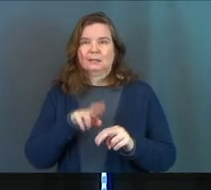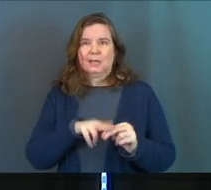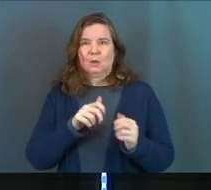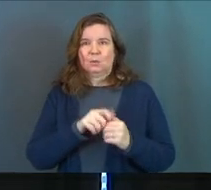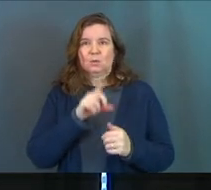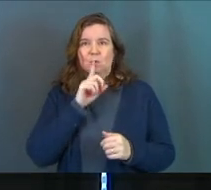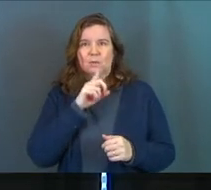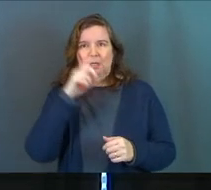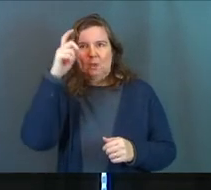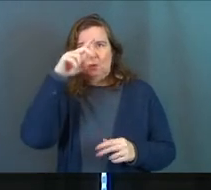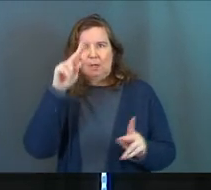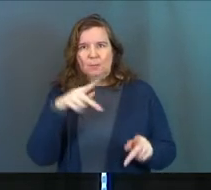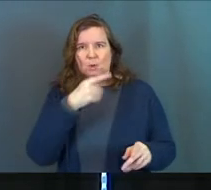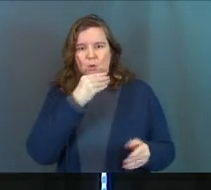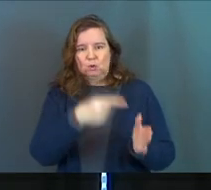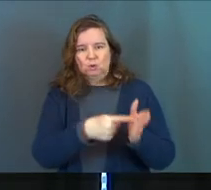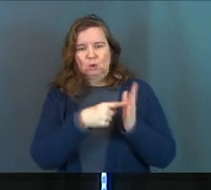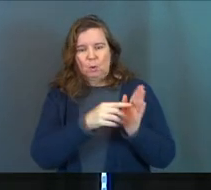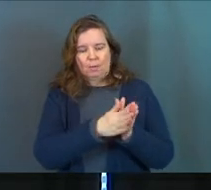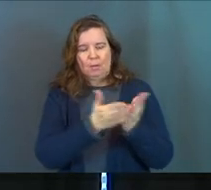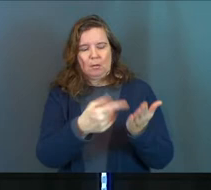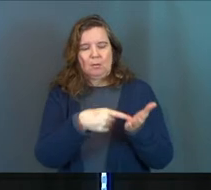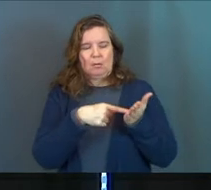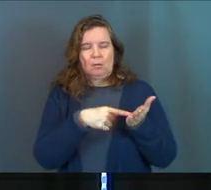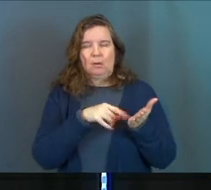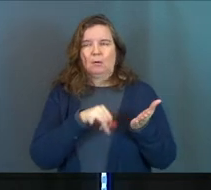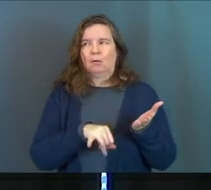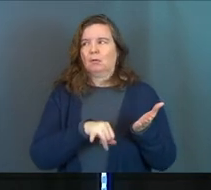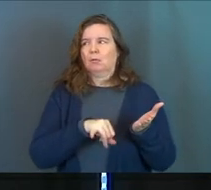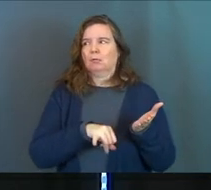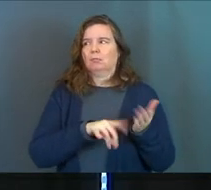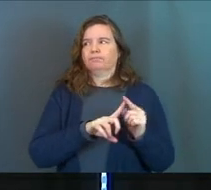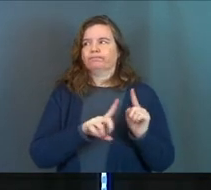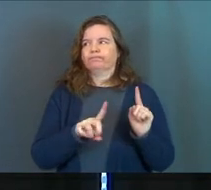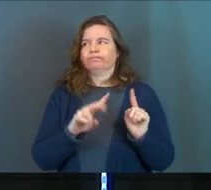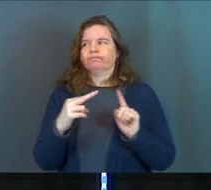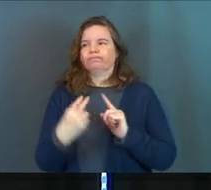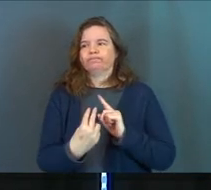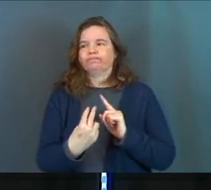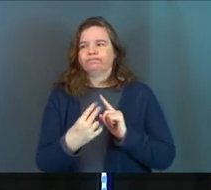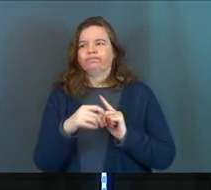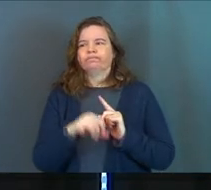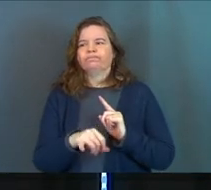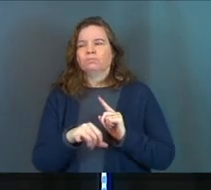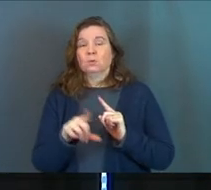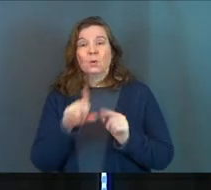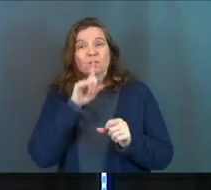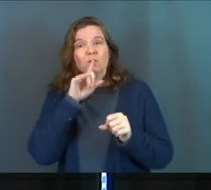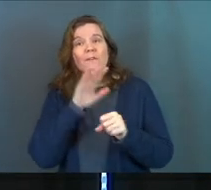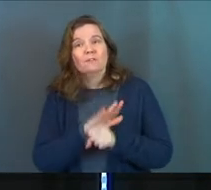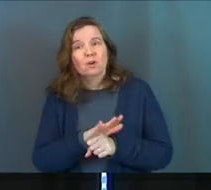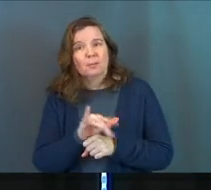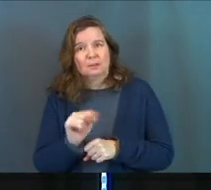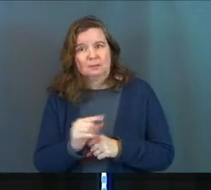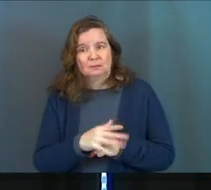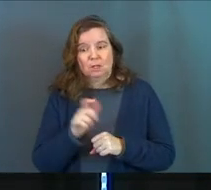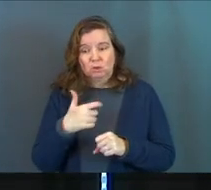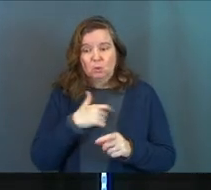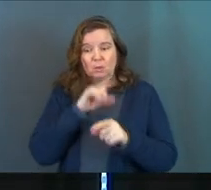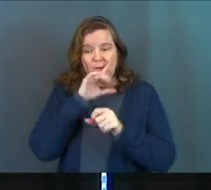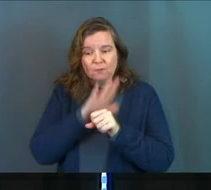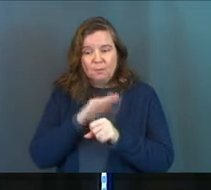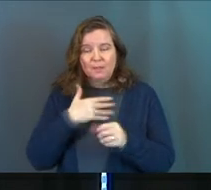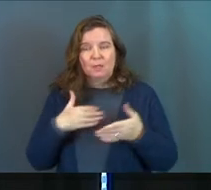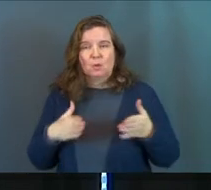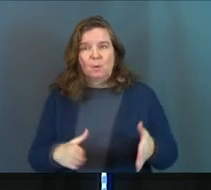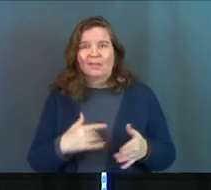down with this really wise person who showed me the Bible. And then I wasn't so sure anymore. You got to confirm it. And you confirm